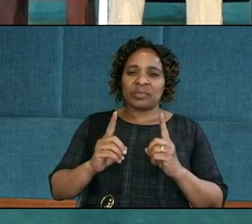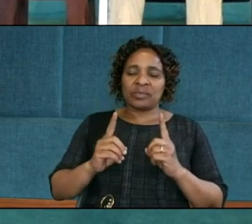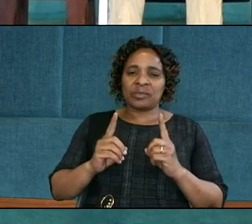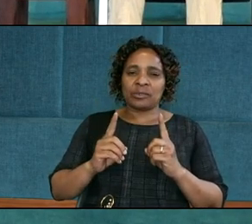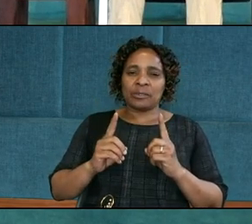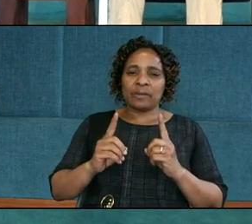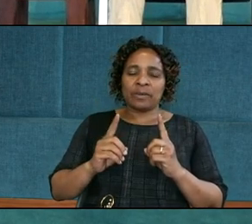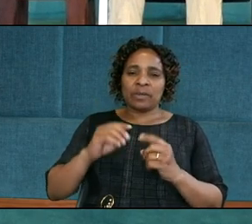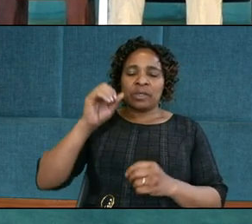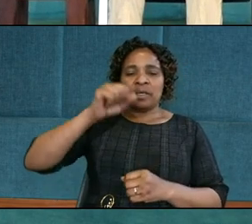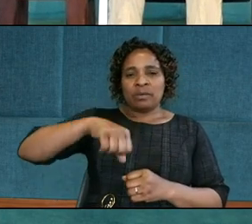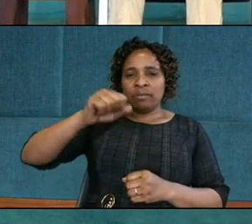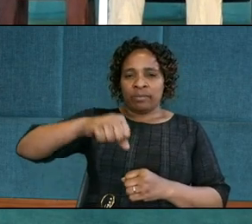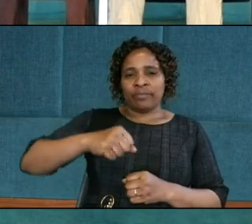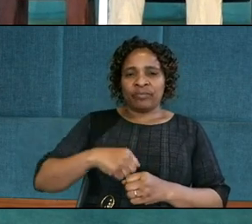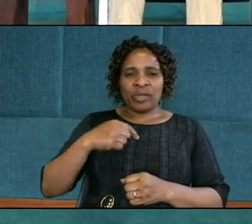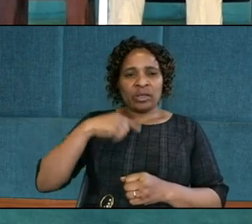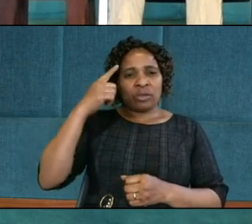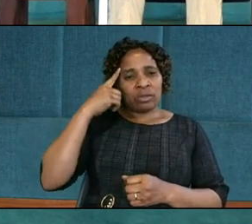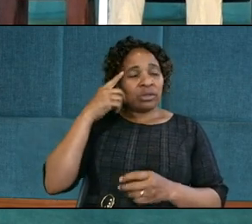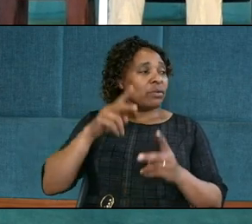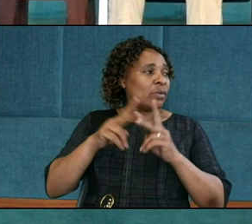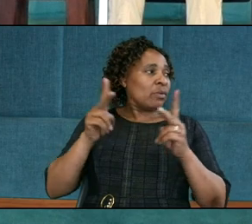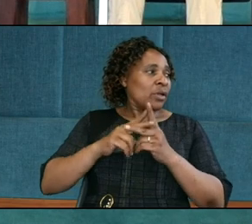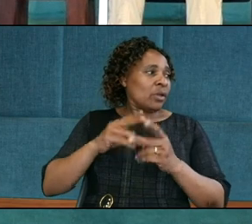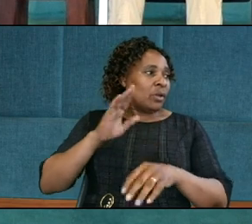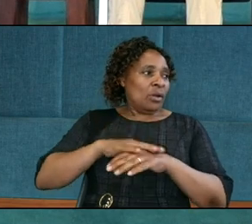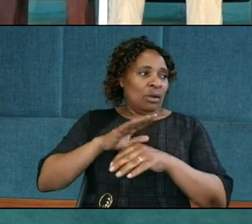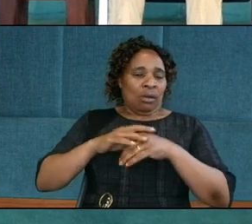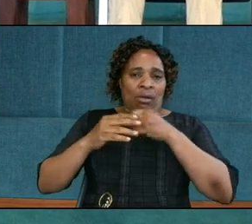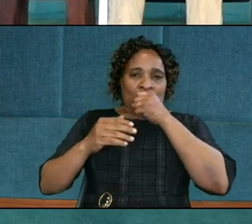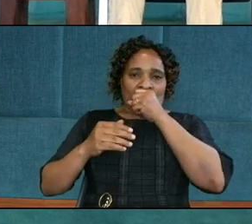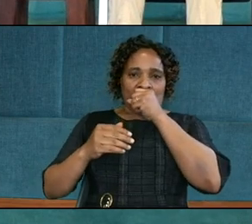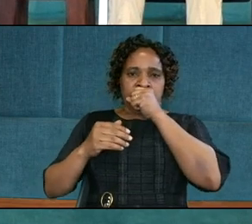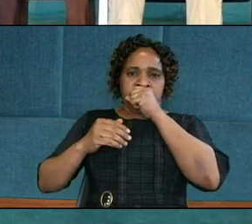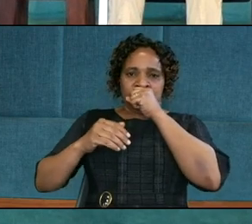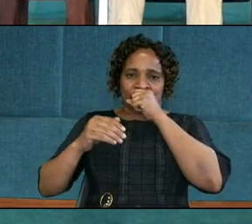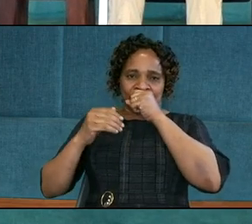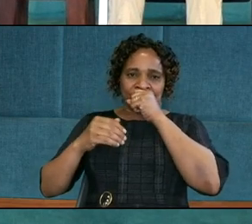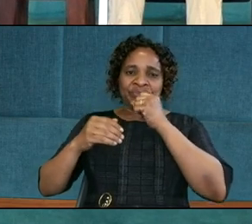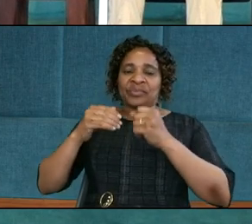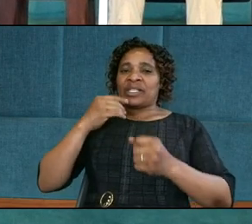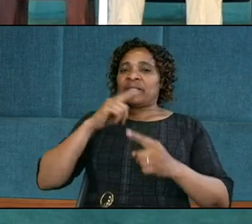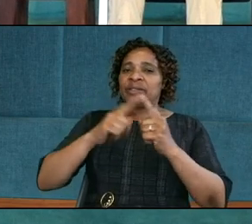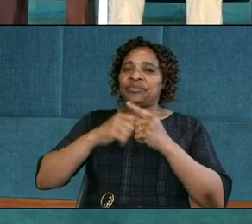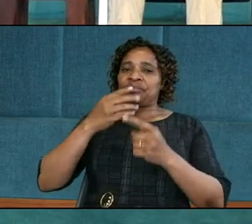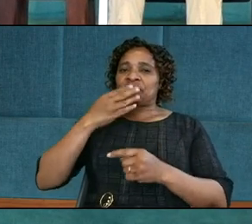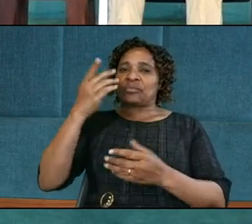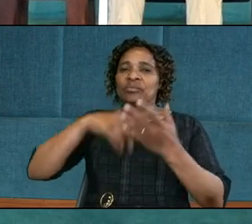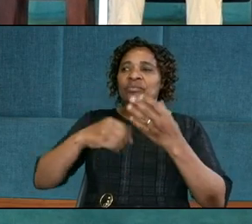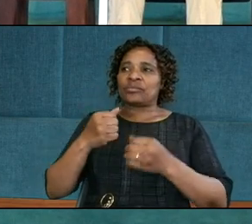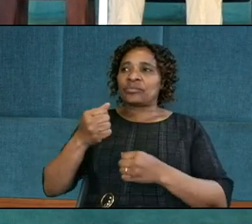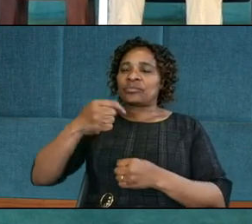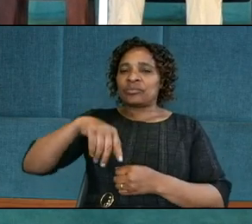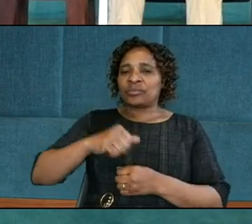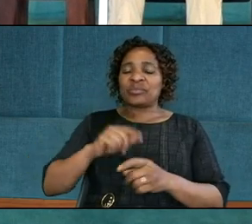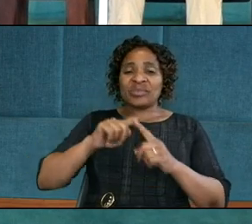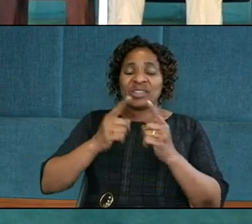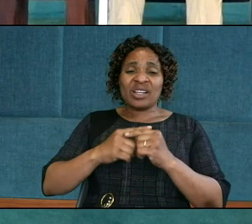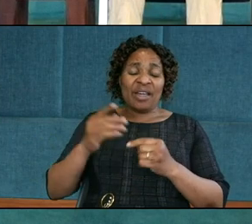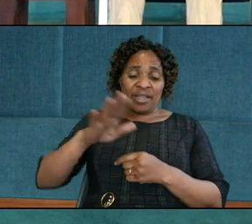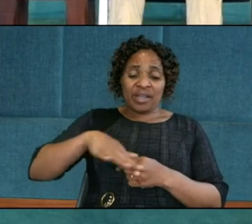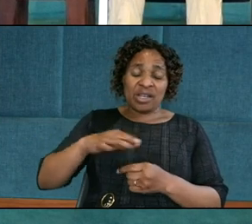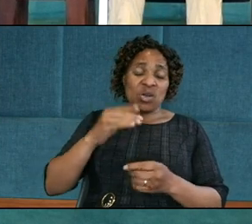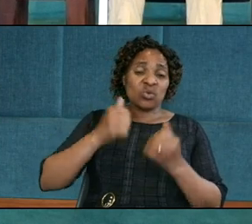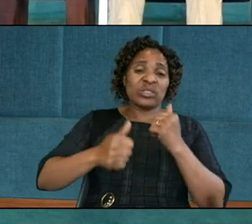yourself. Yeah, yeah, I thought that was very insightful and really corresponds to what we're saying here. Another aspect of this verse that I